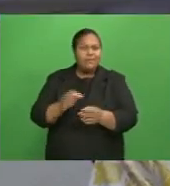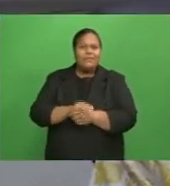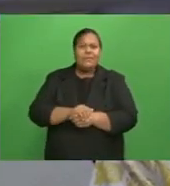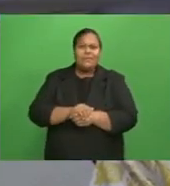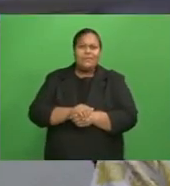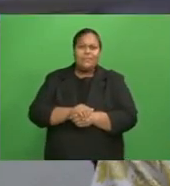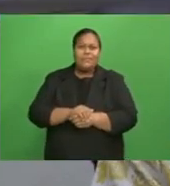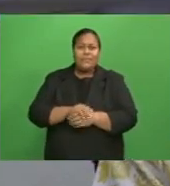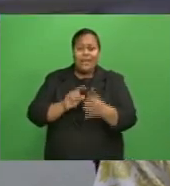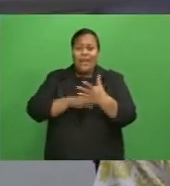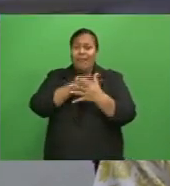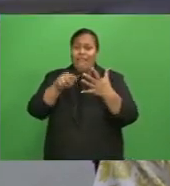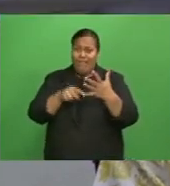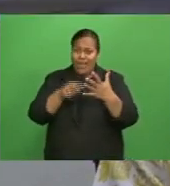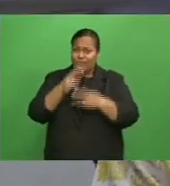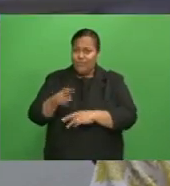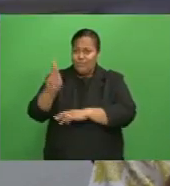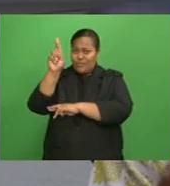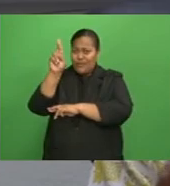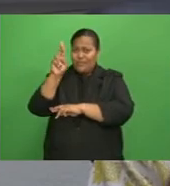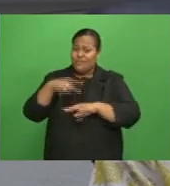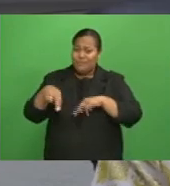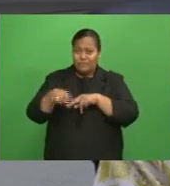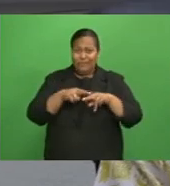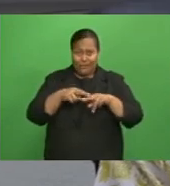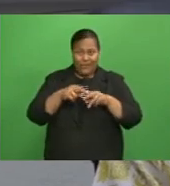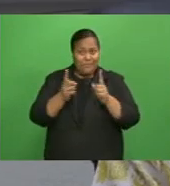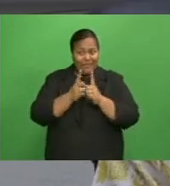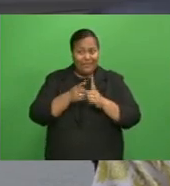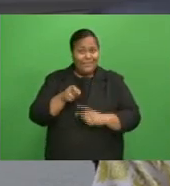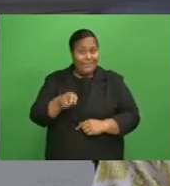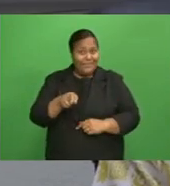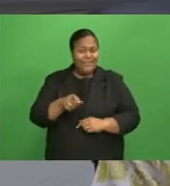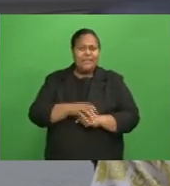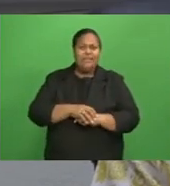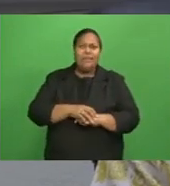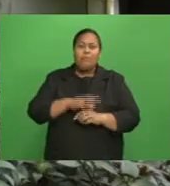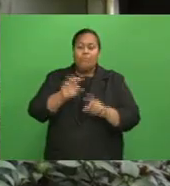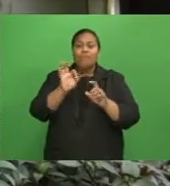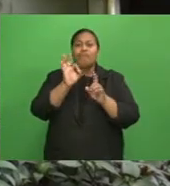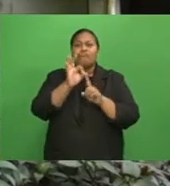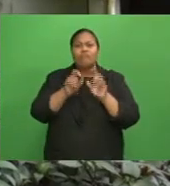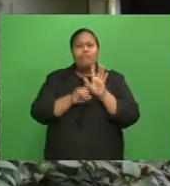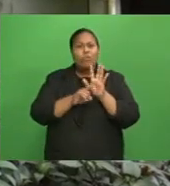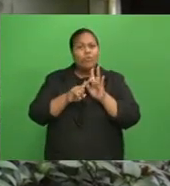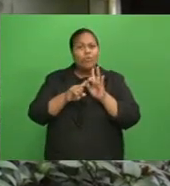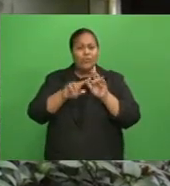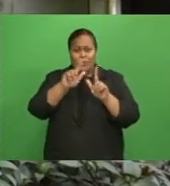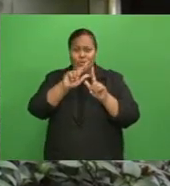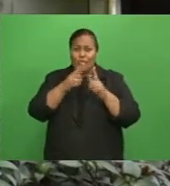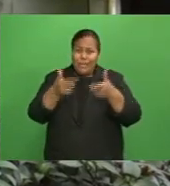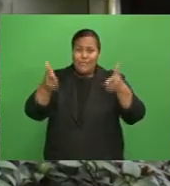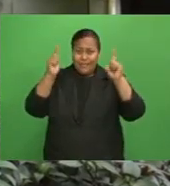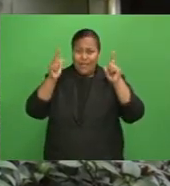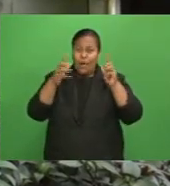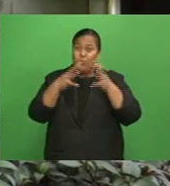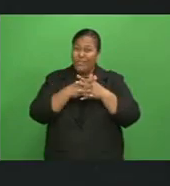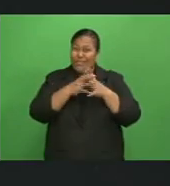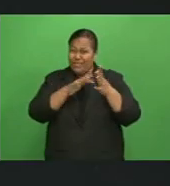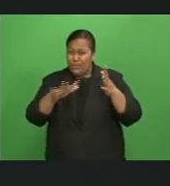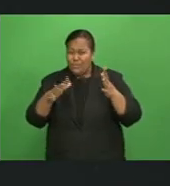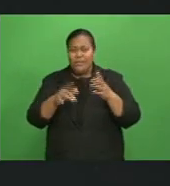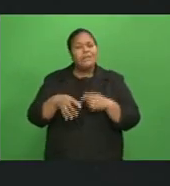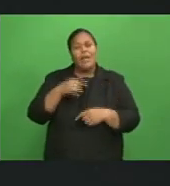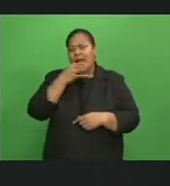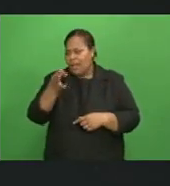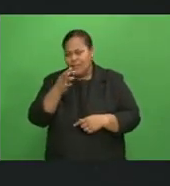were 5 representatives from Fiji at the meeting, adding that Pro-Chancellor Winston Thompson had been asked to recuse himself to avoid any conflict